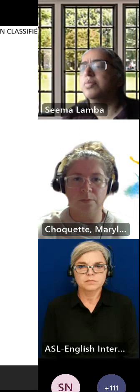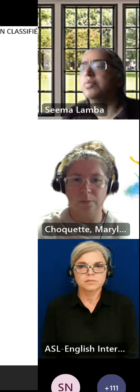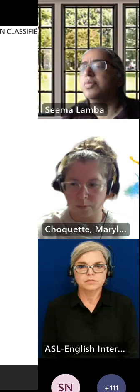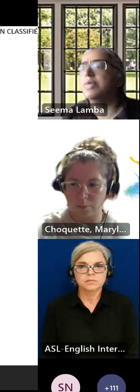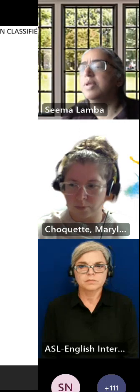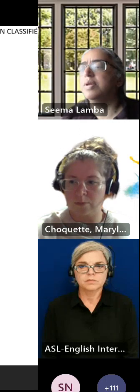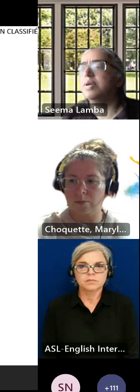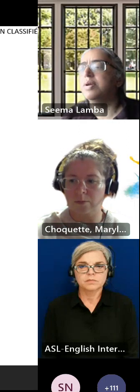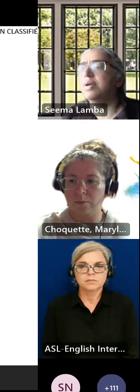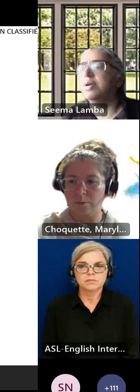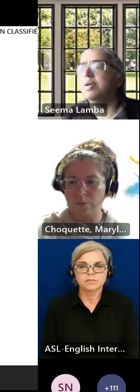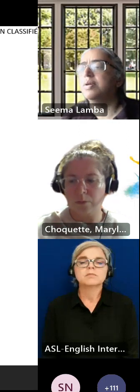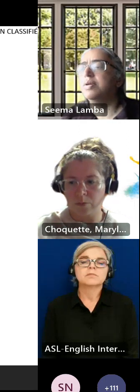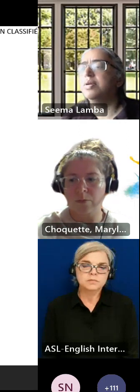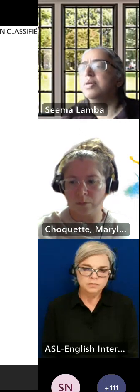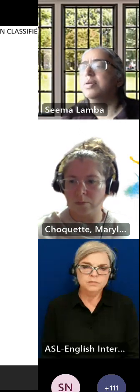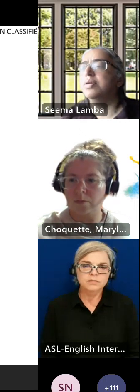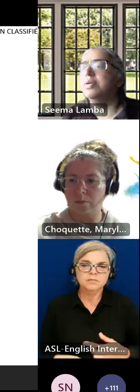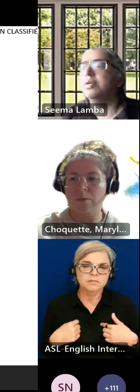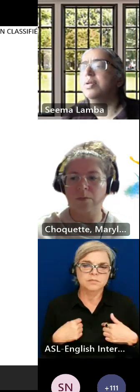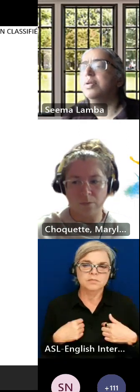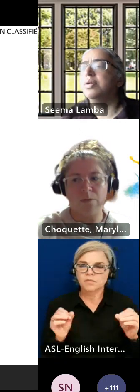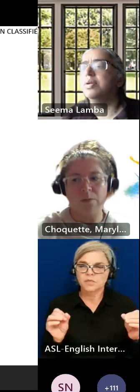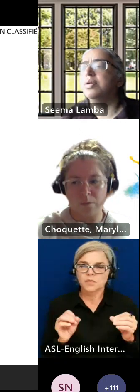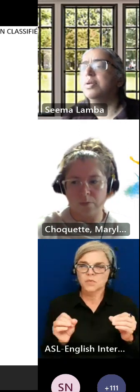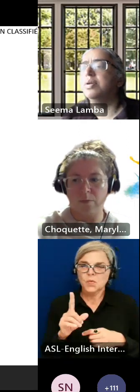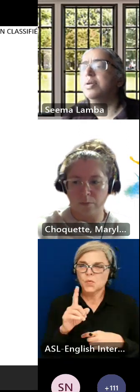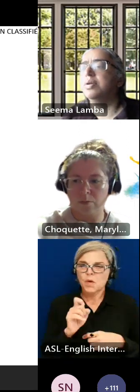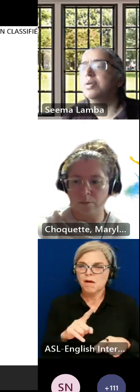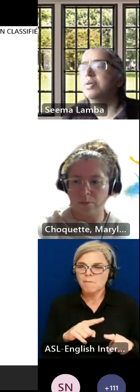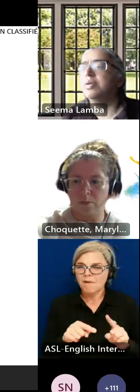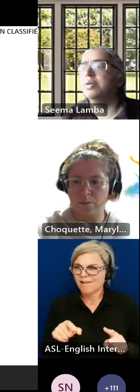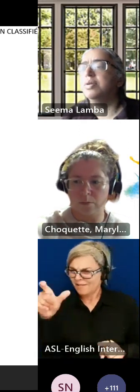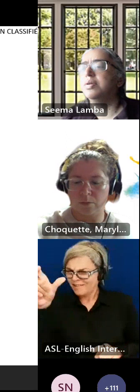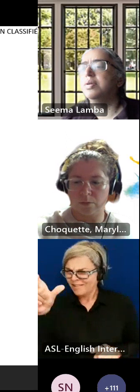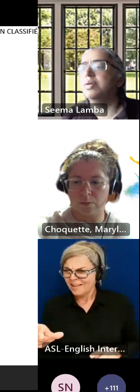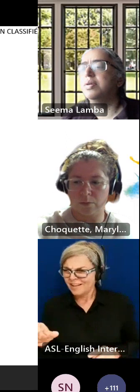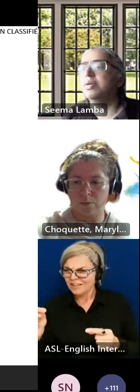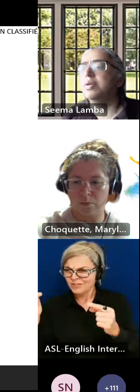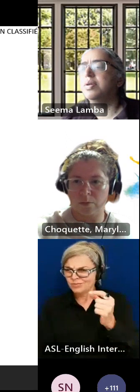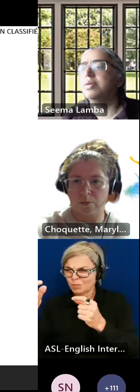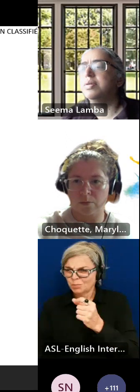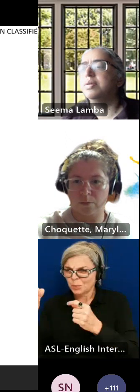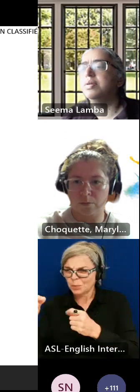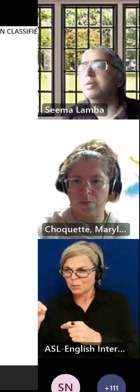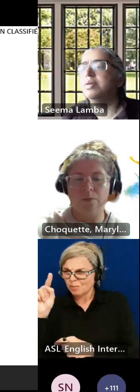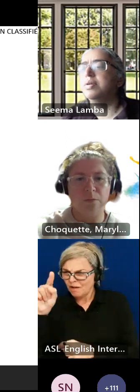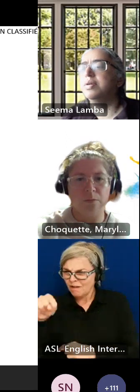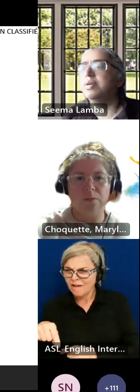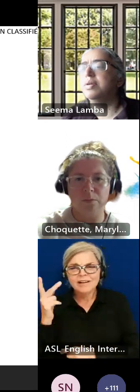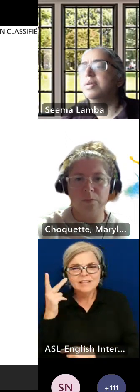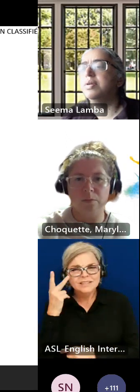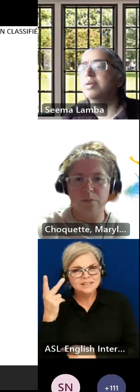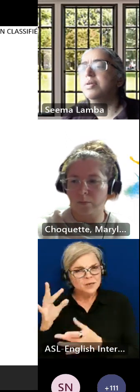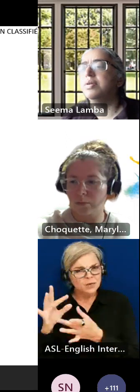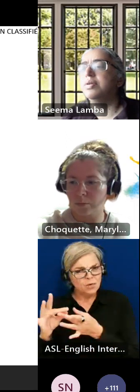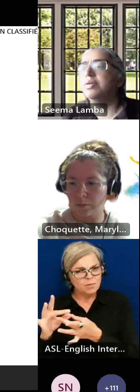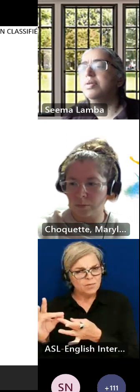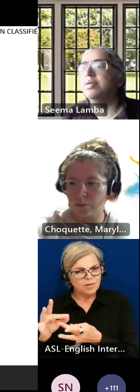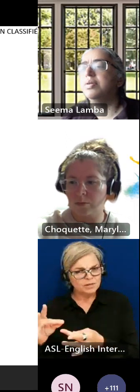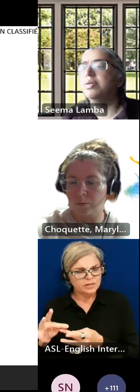I didn't have a question, but then I read comments on the chats, and I thought this would have been